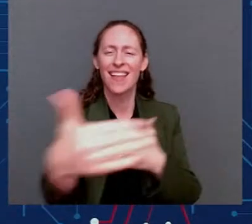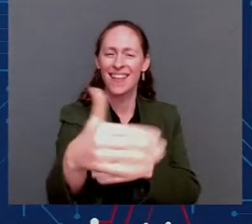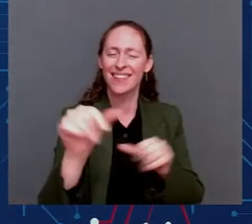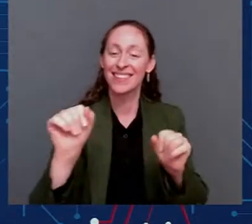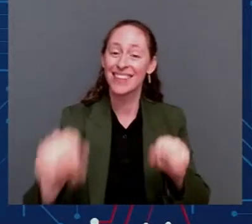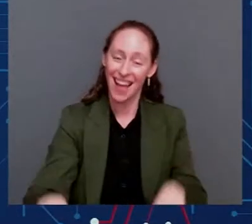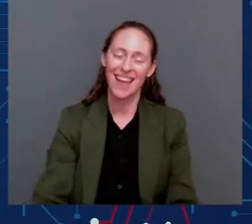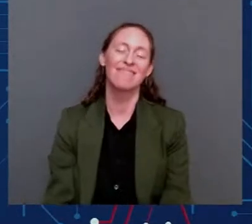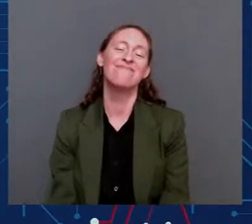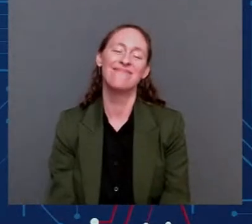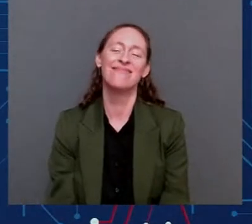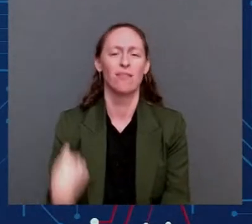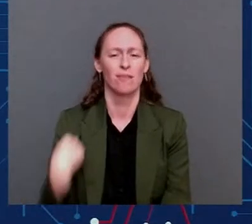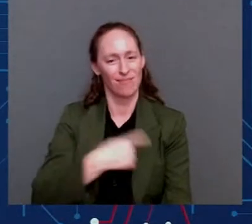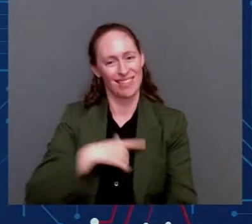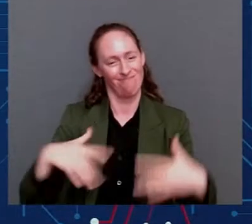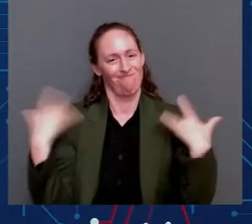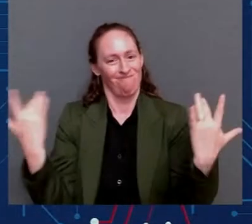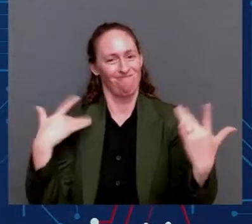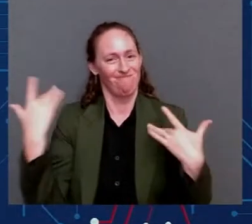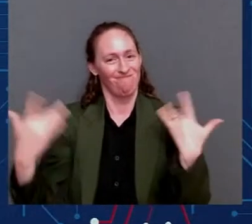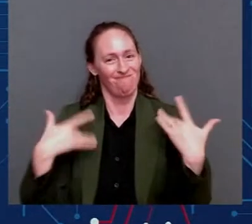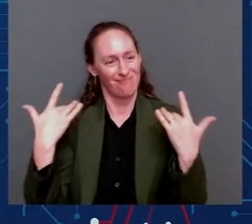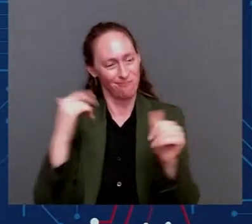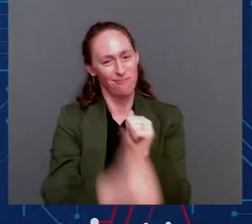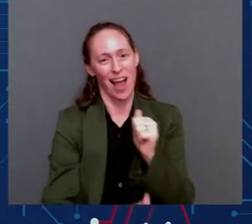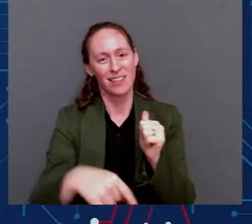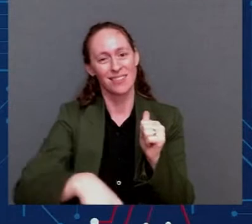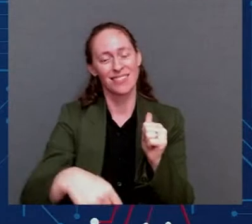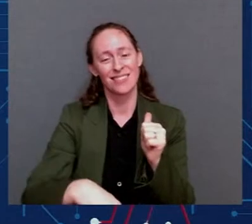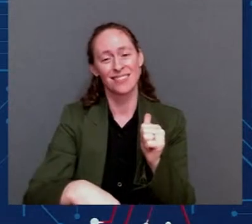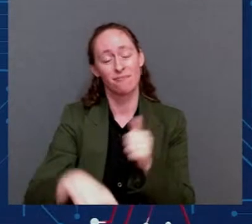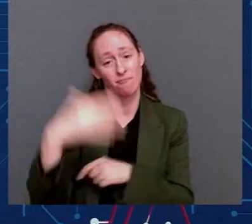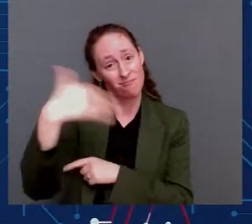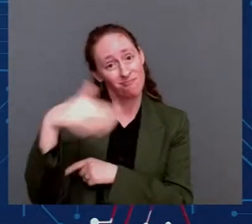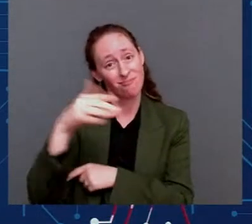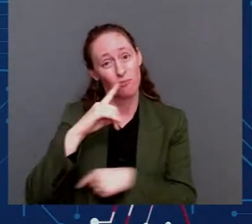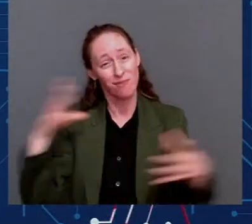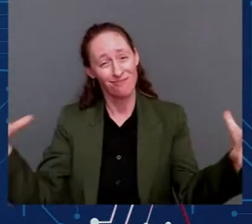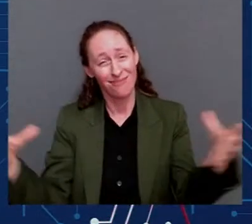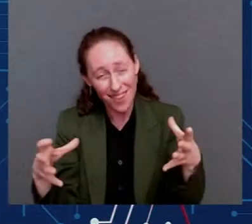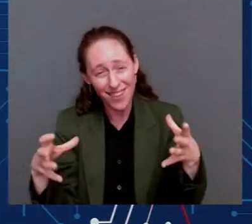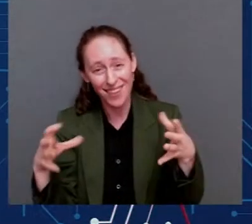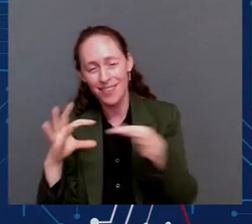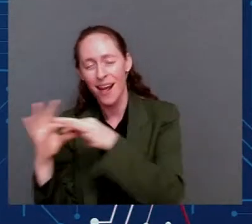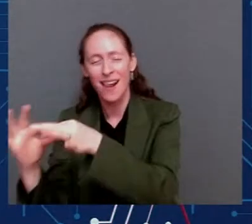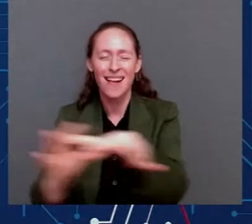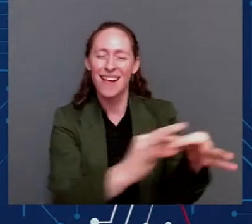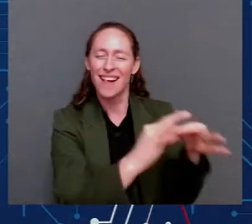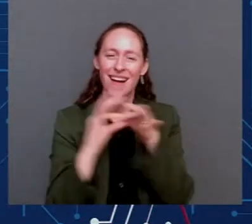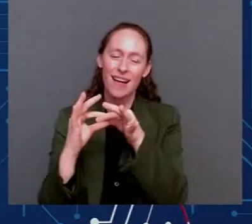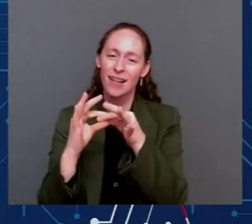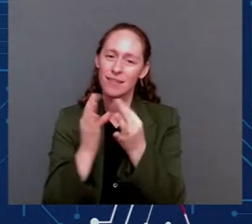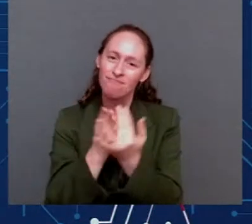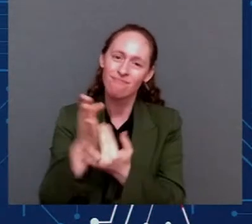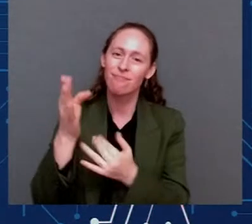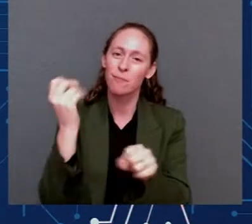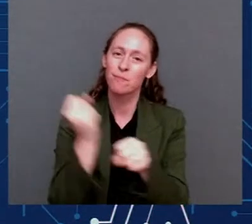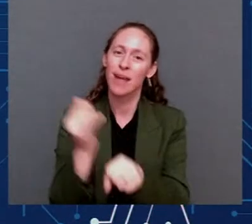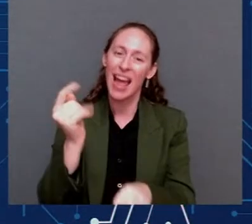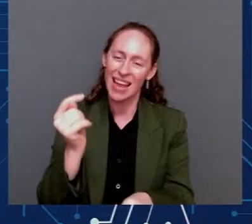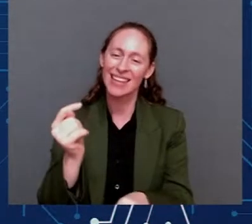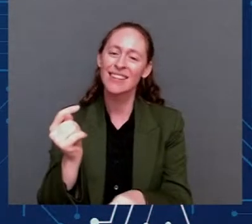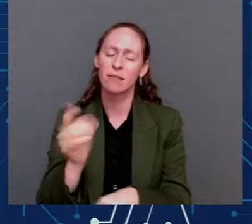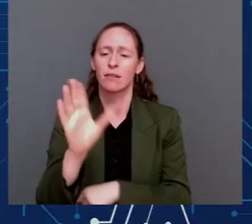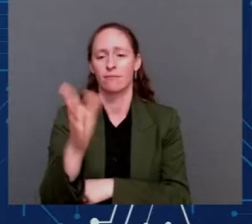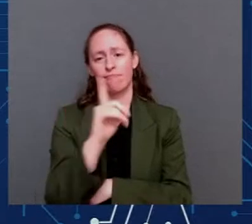look, this was a team effort. I'm really pleased that the House and the Senate, Democrats and Republicans, could come together around this, and I now want to turn to one